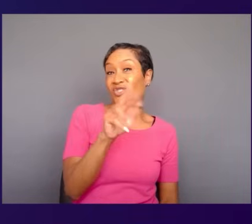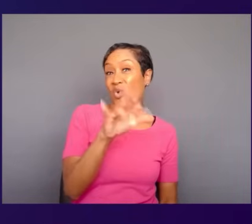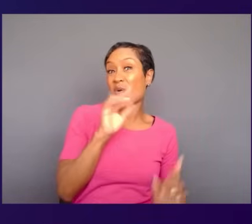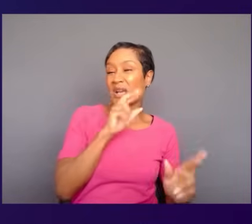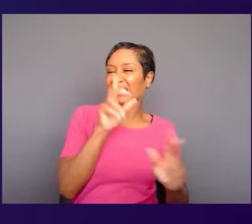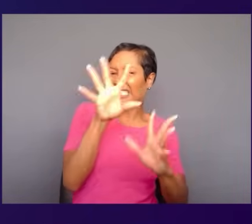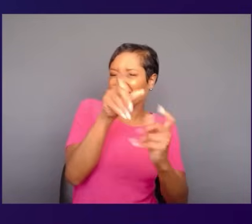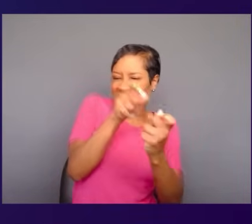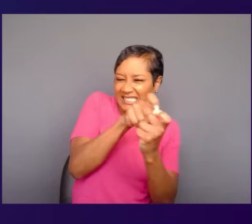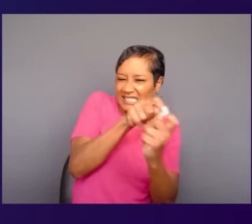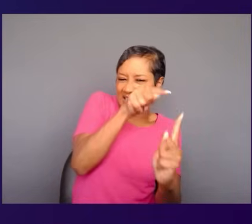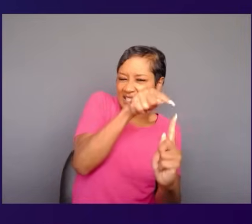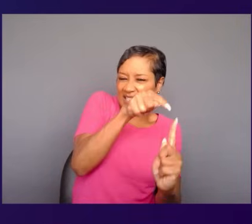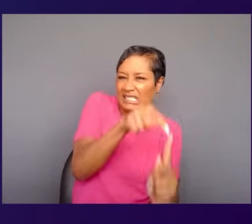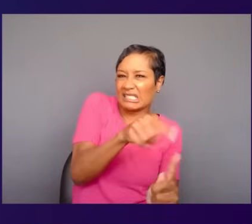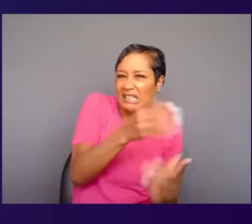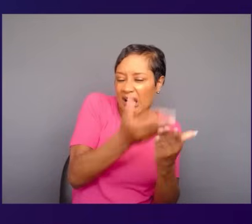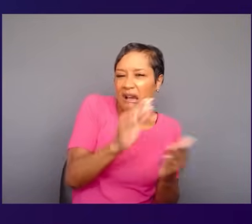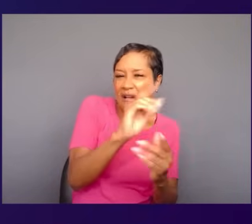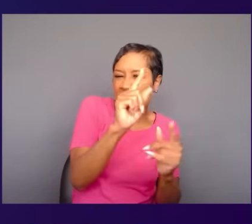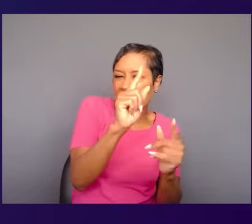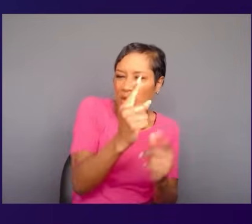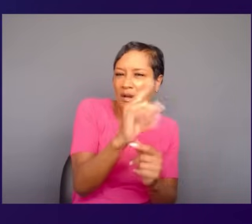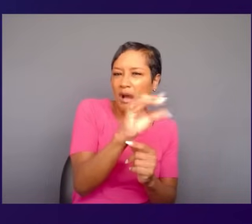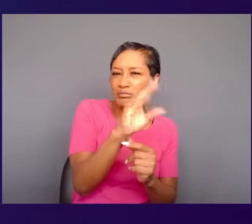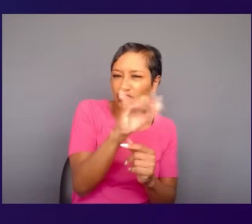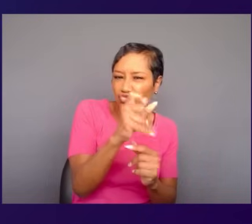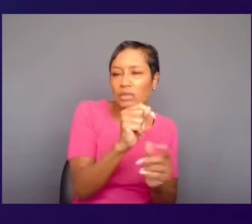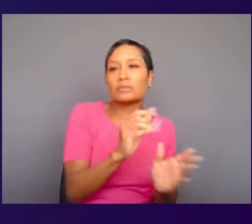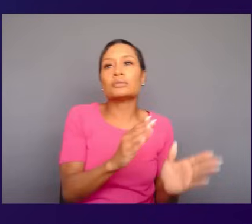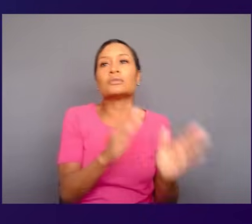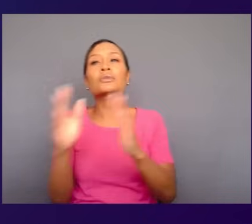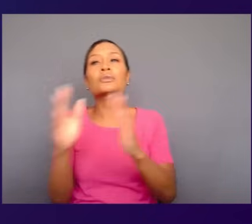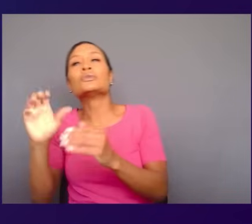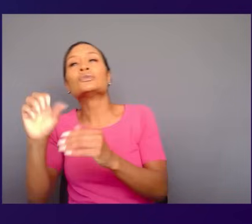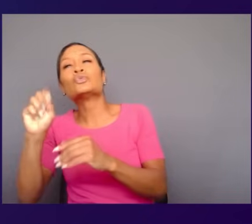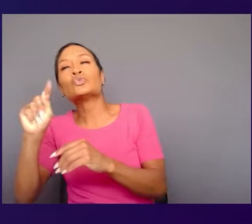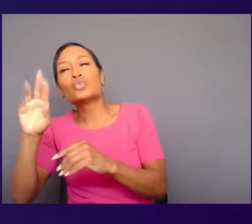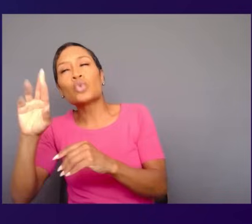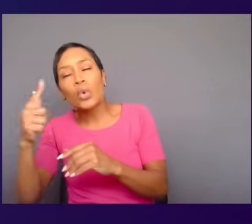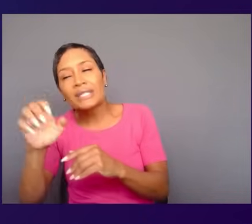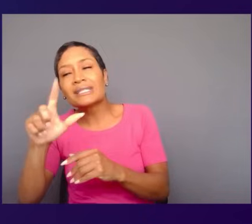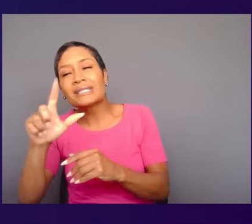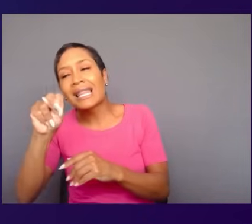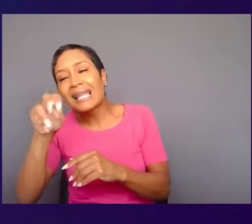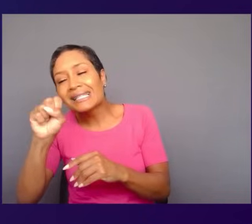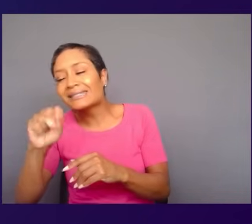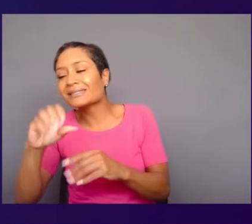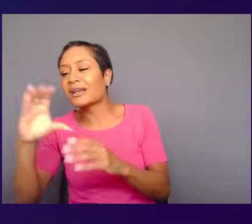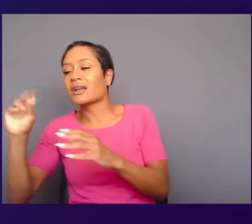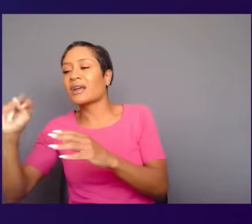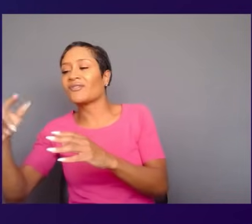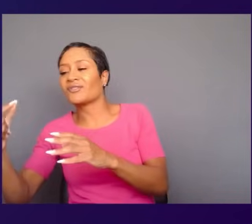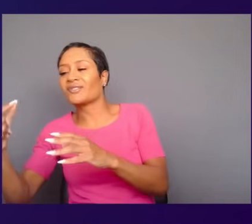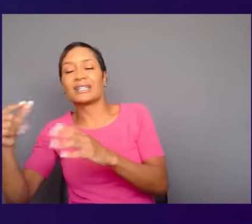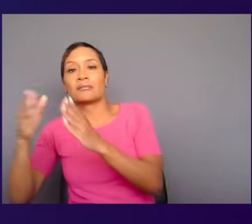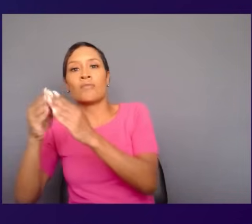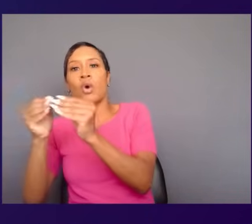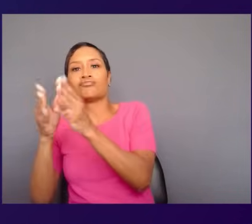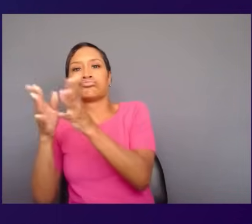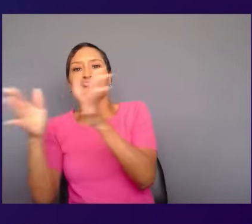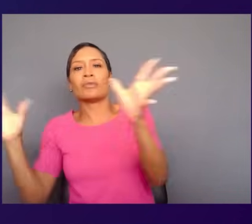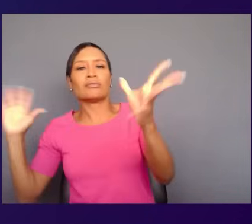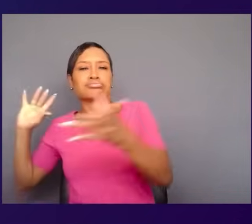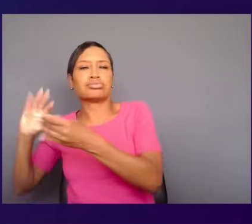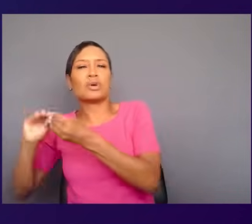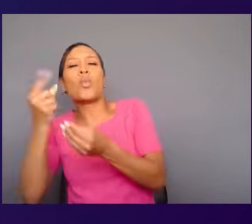individual objects, and tools like Storage Lens or Config are going to give you more of an enterprise view in aggregate of what your data storage is